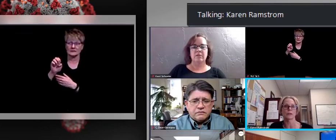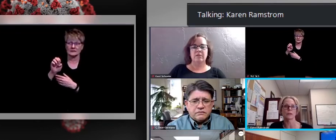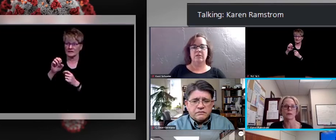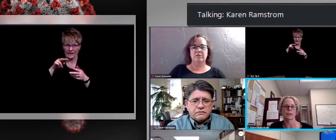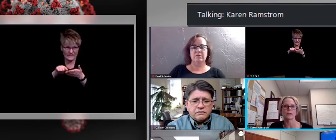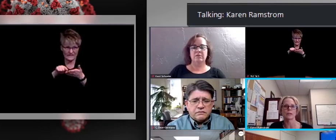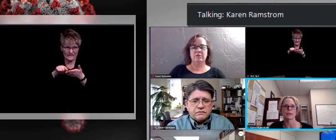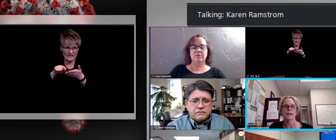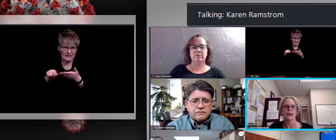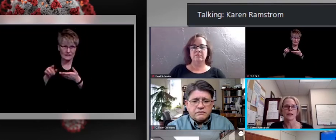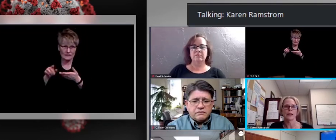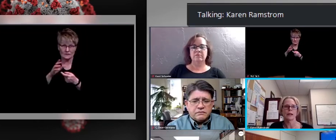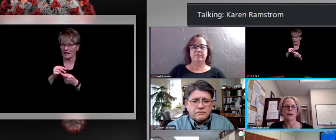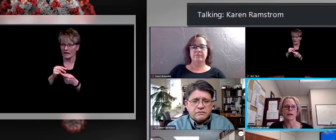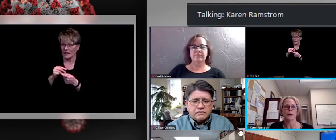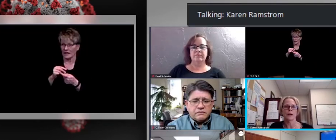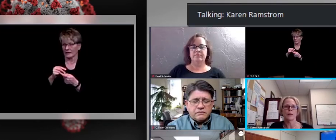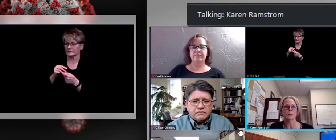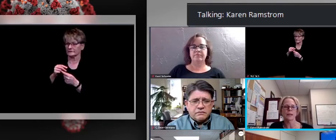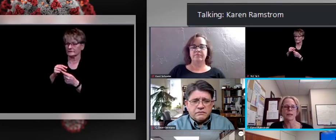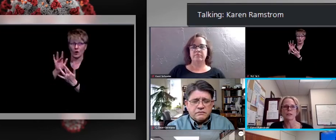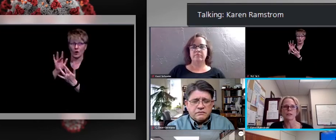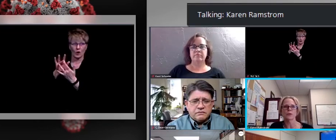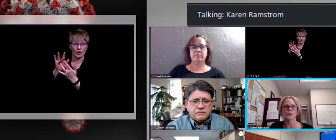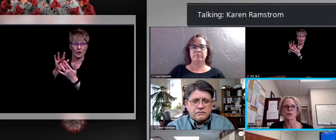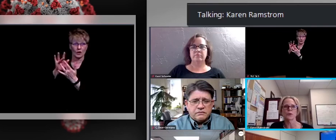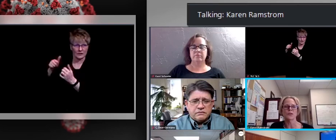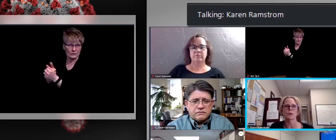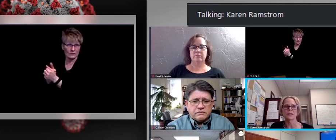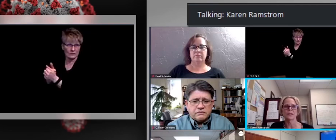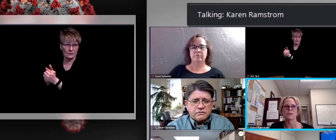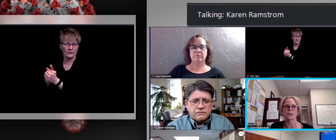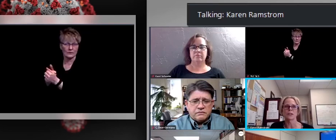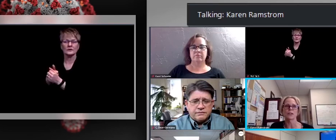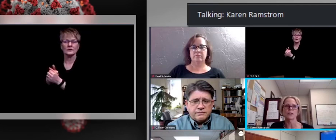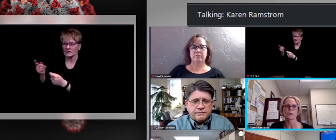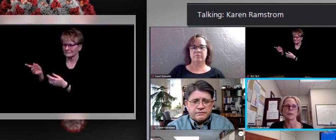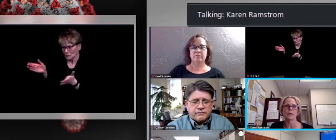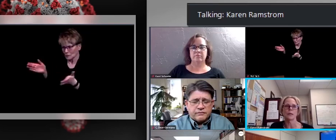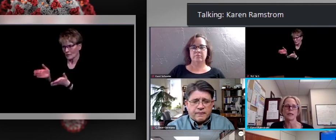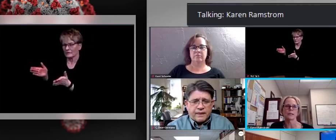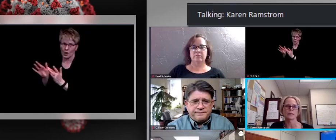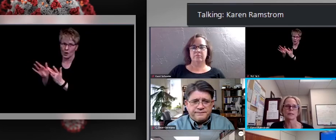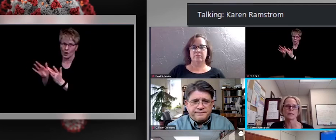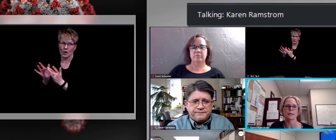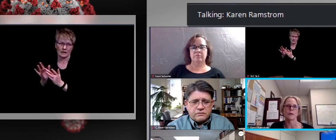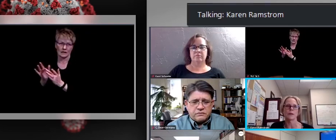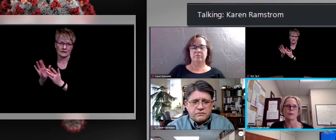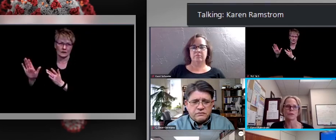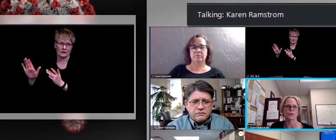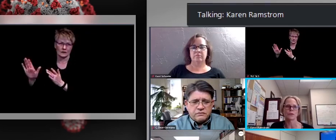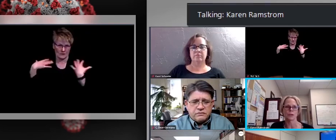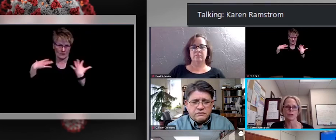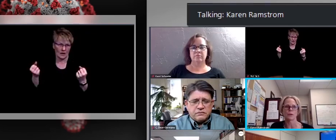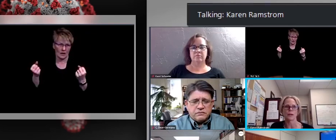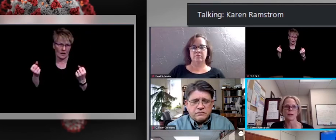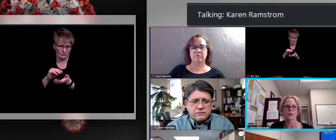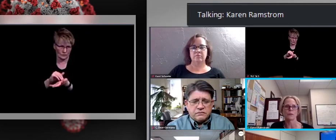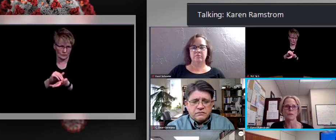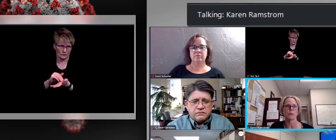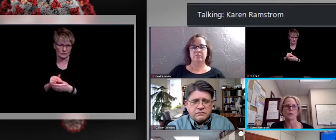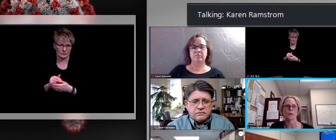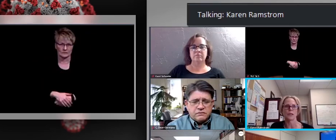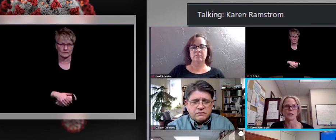contact their healthcare provider. And it's symptomatic individuals early in infection that would be candidates that meet certain criteria for